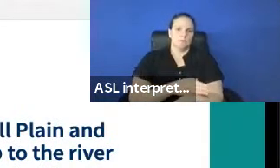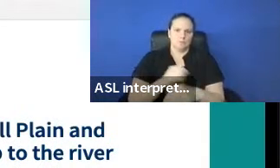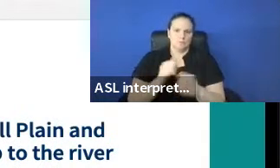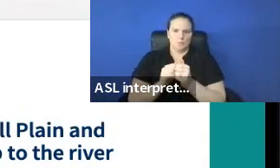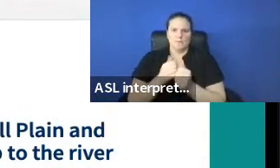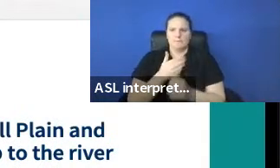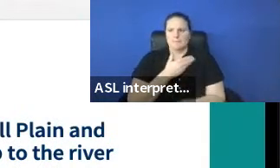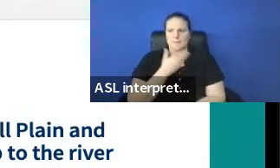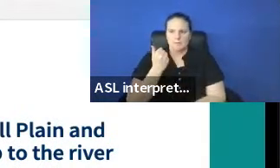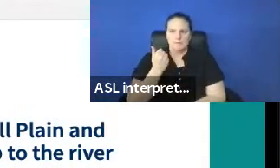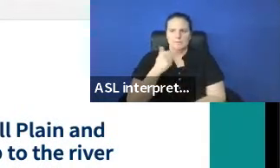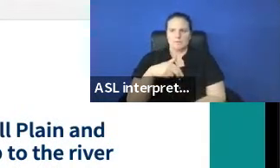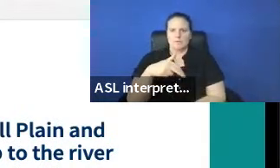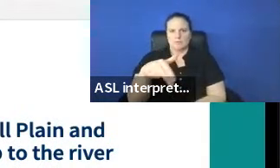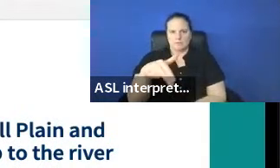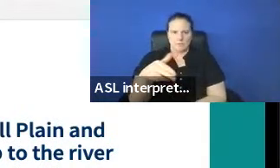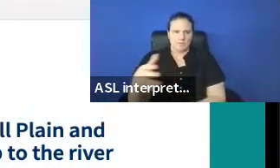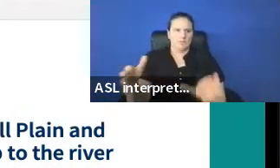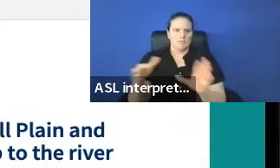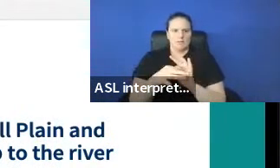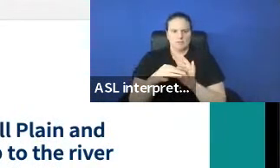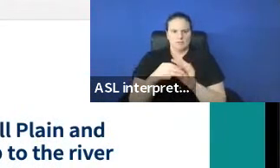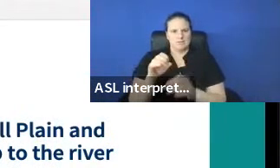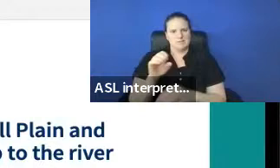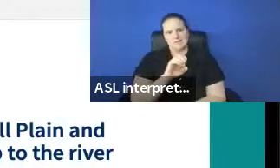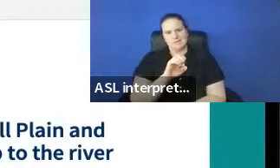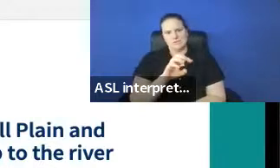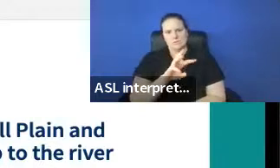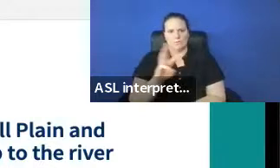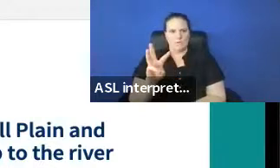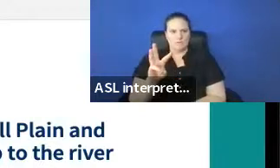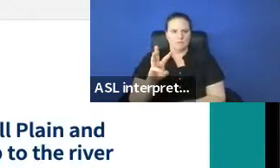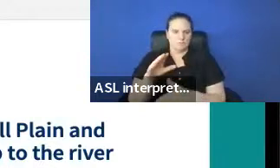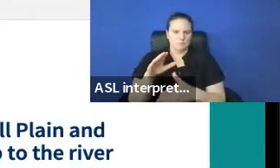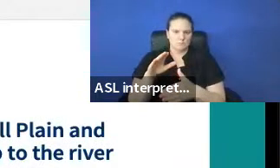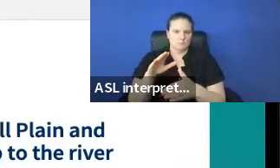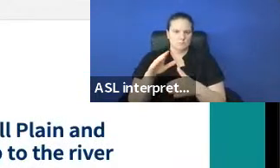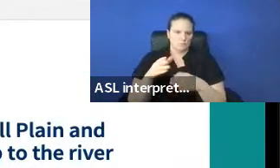better pedestrian and connections to east-west crossings across the corridor.